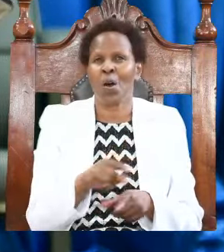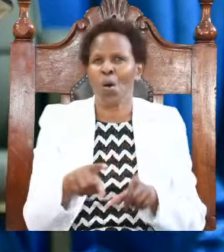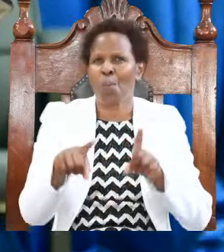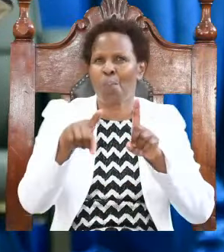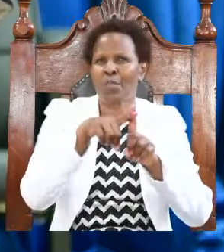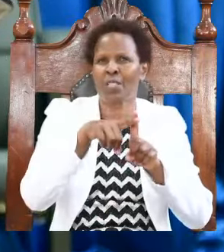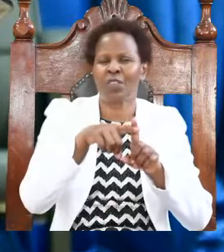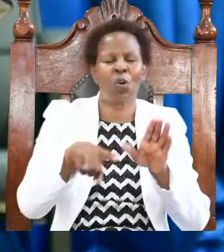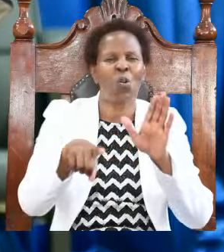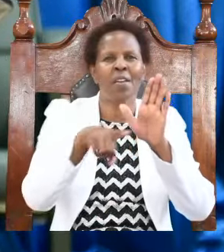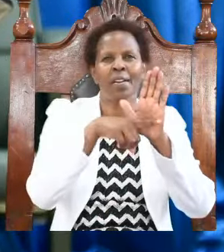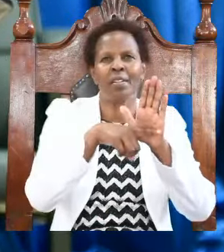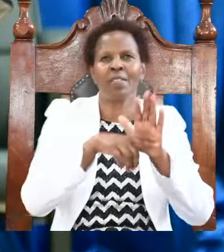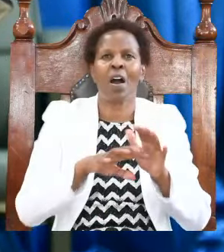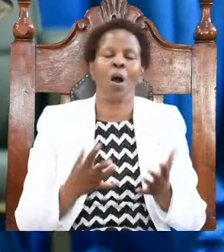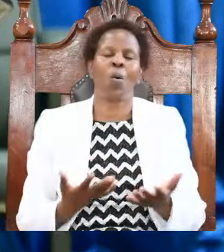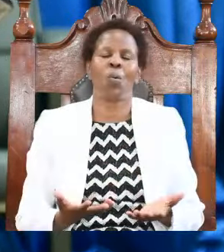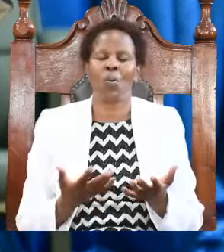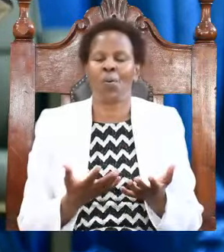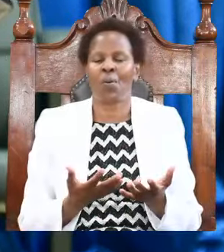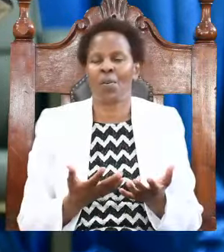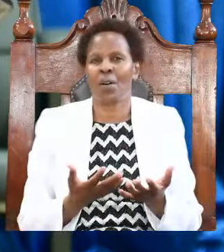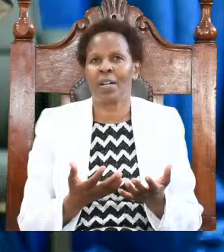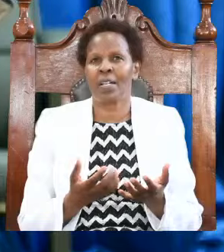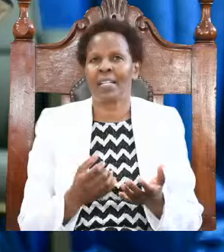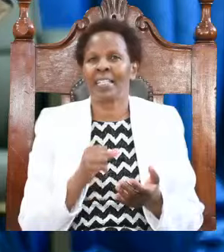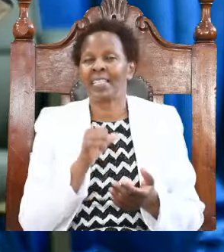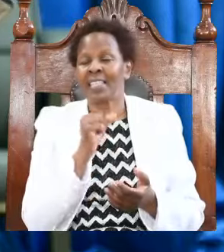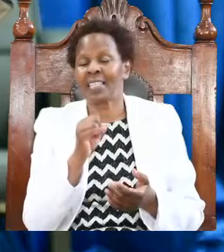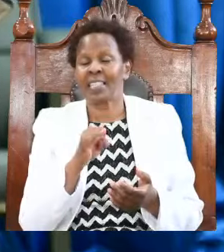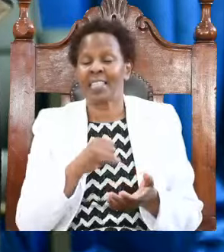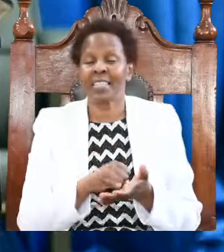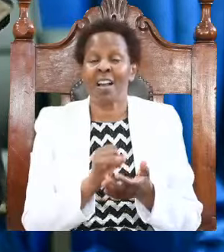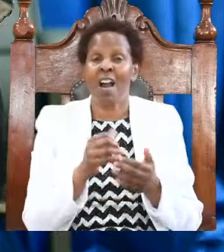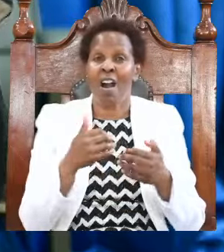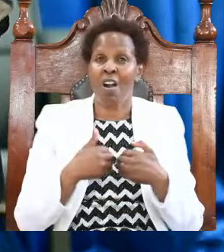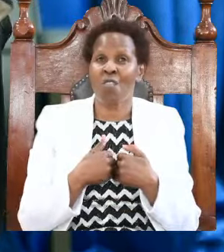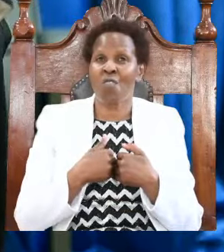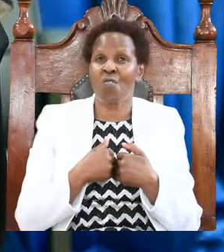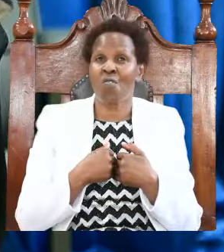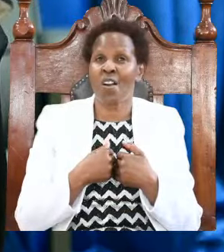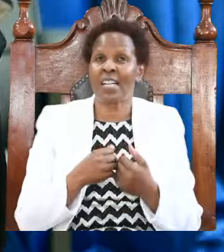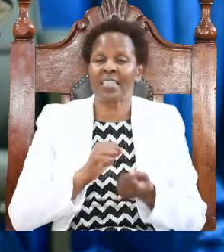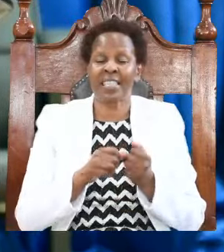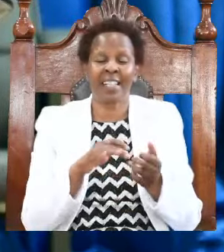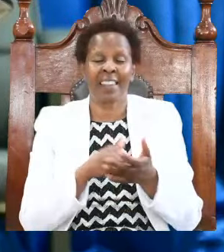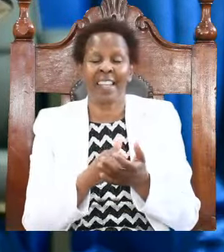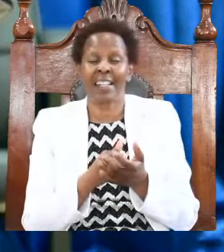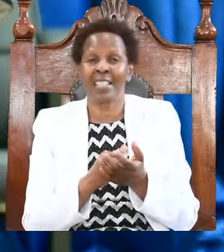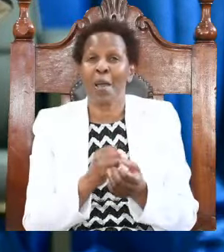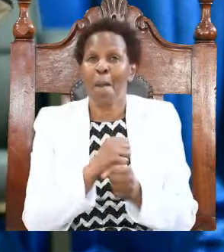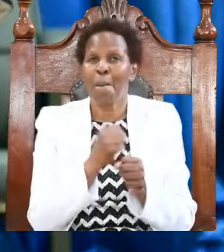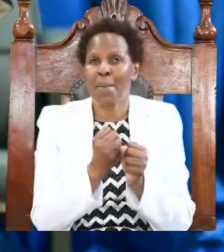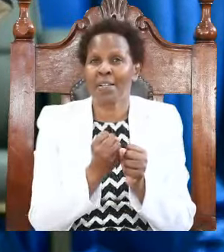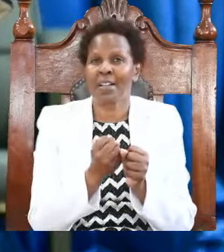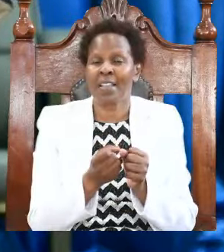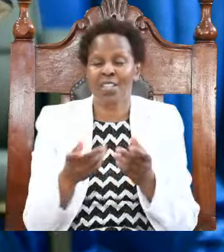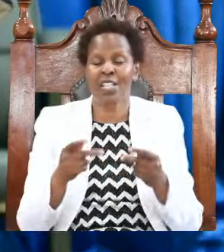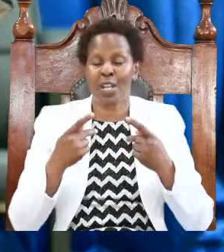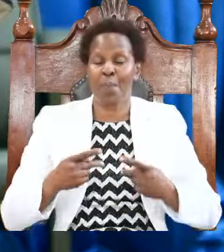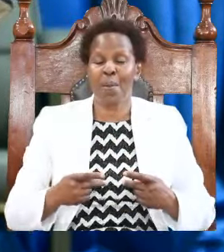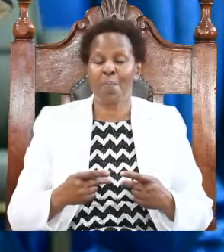or negatively? Does it have an impact that would inspire them to love the Lord more?